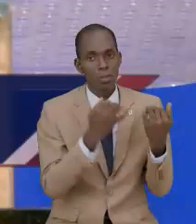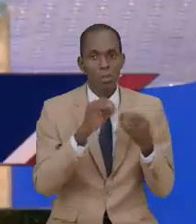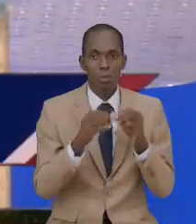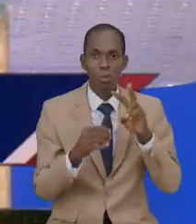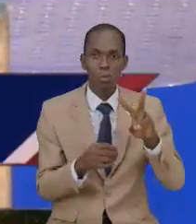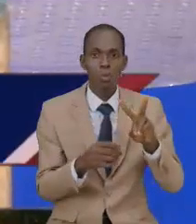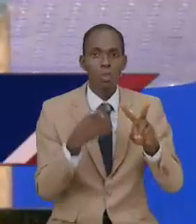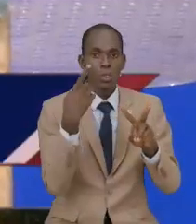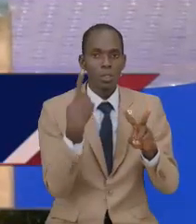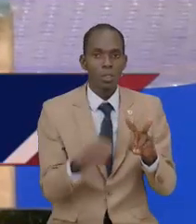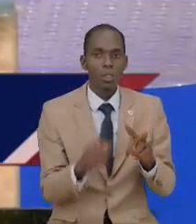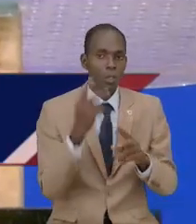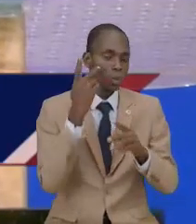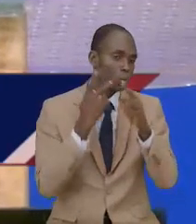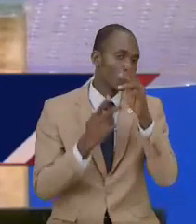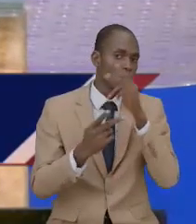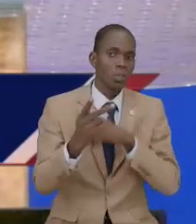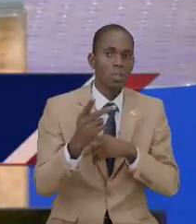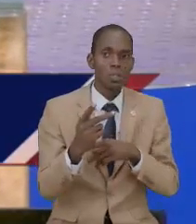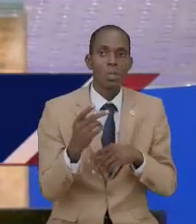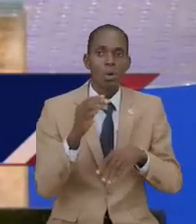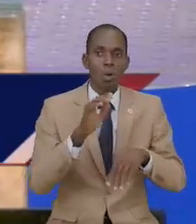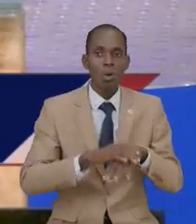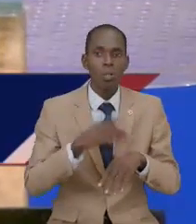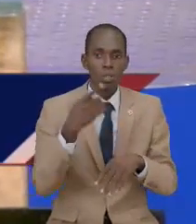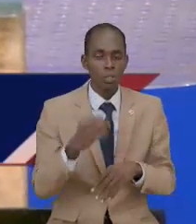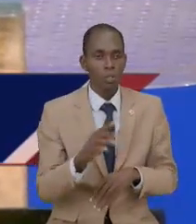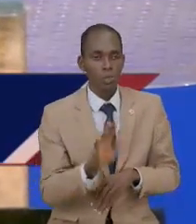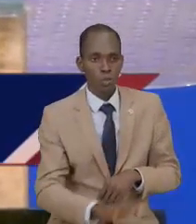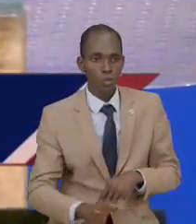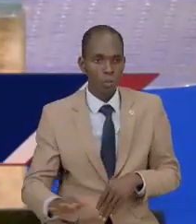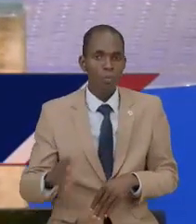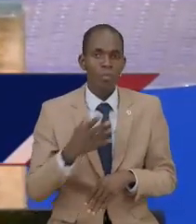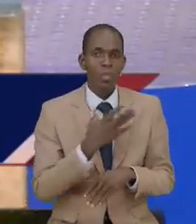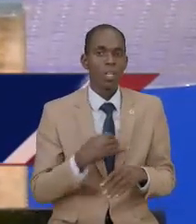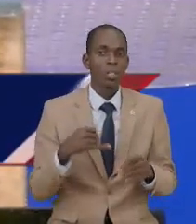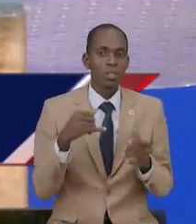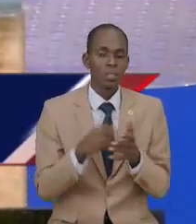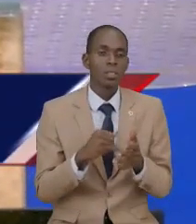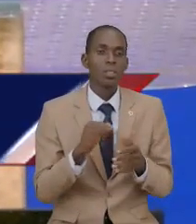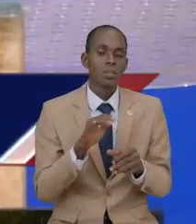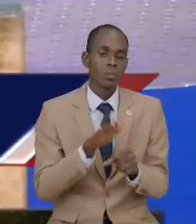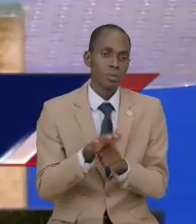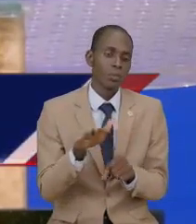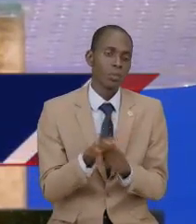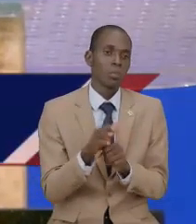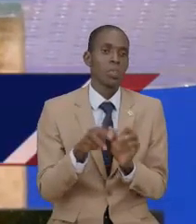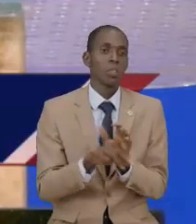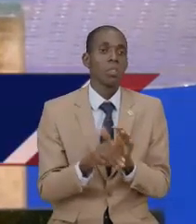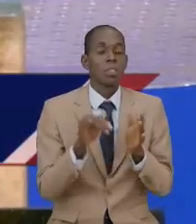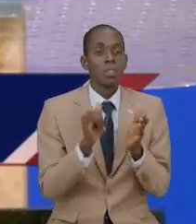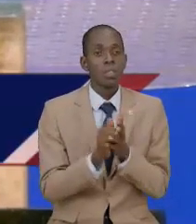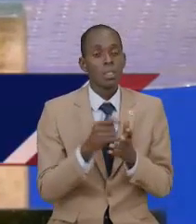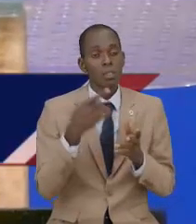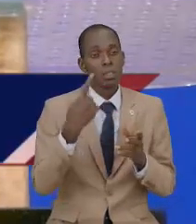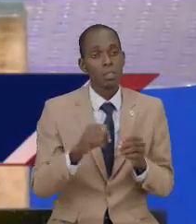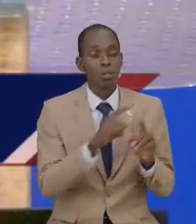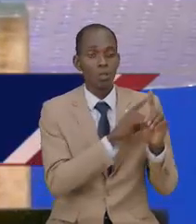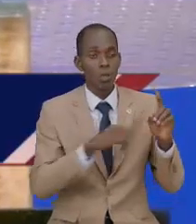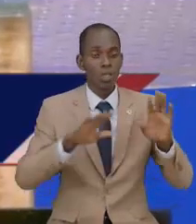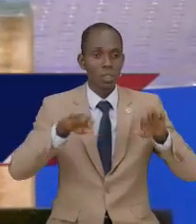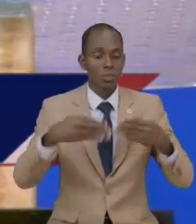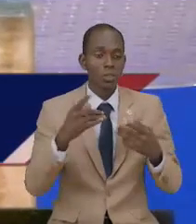seed and its fulfillment, that the Lord had given the promise unto the